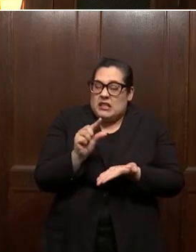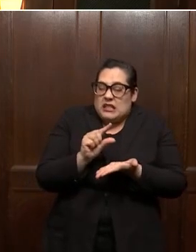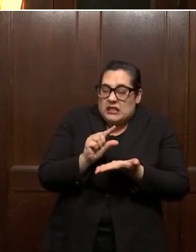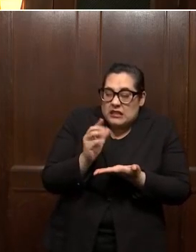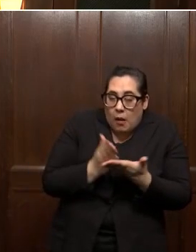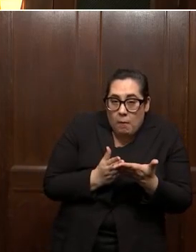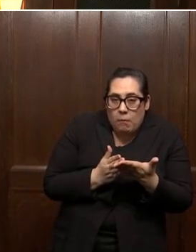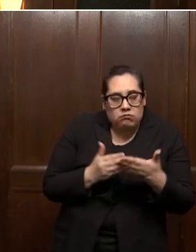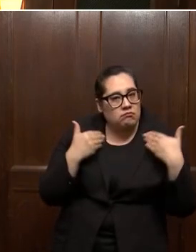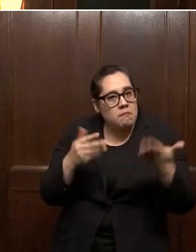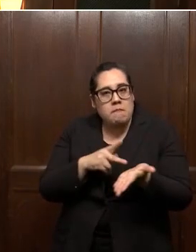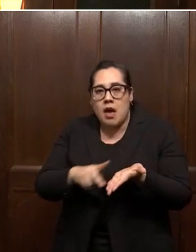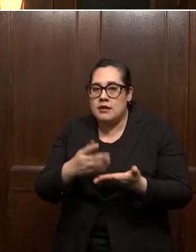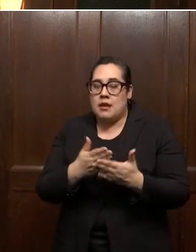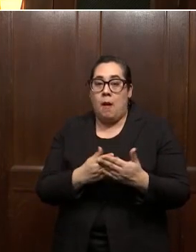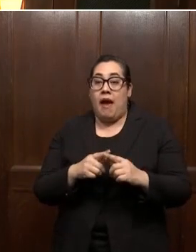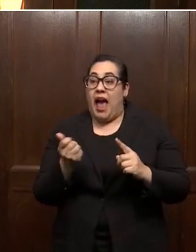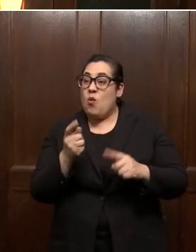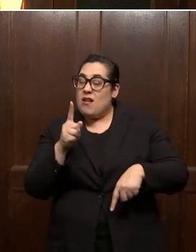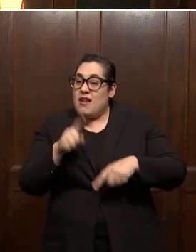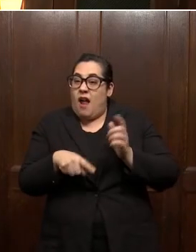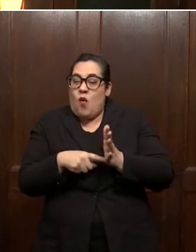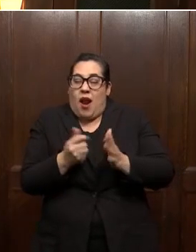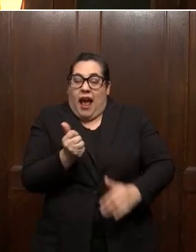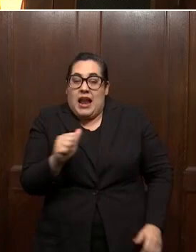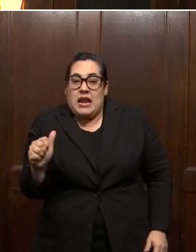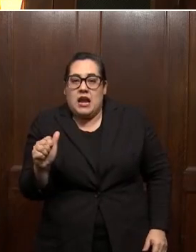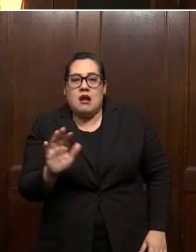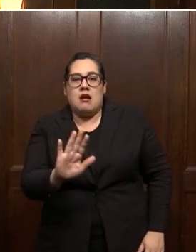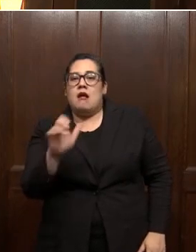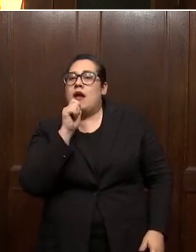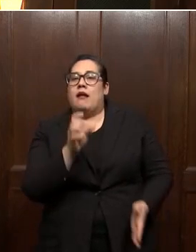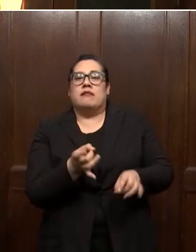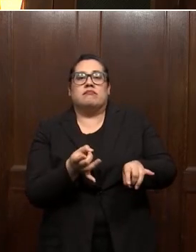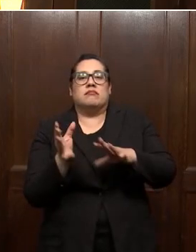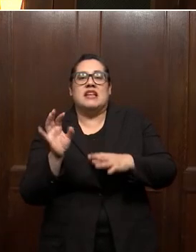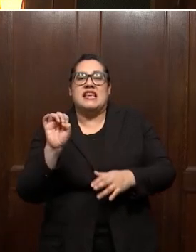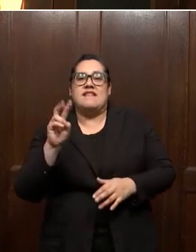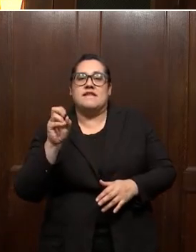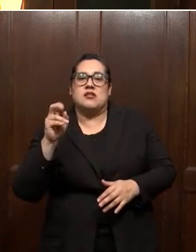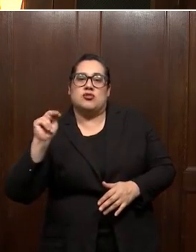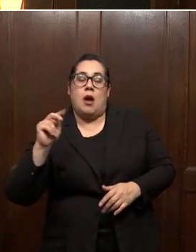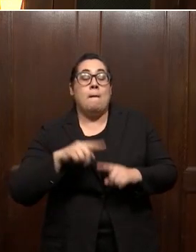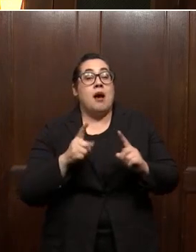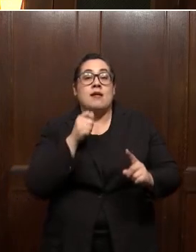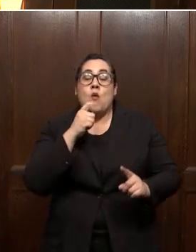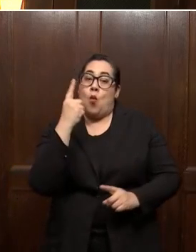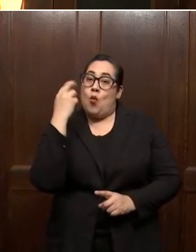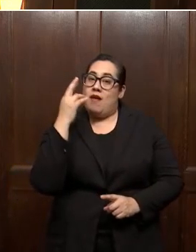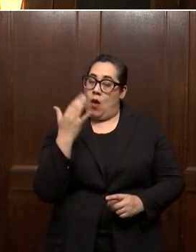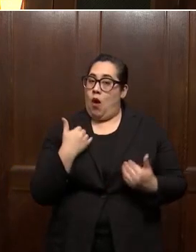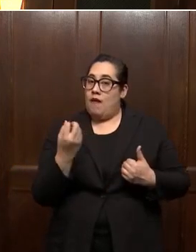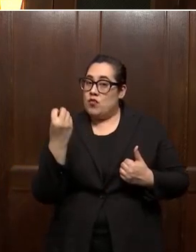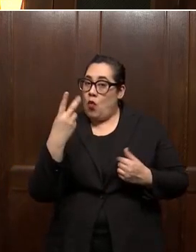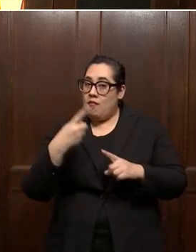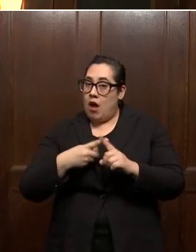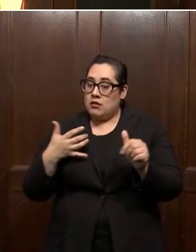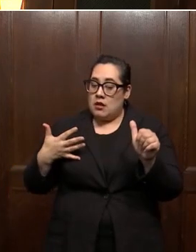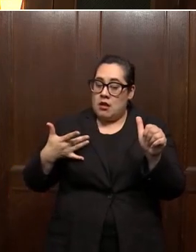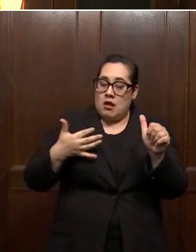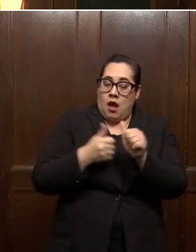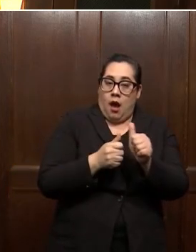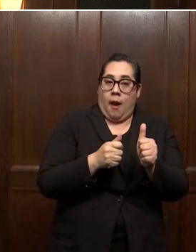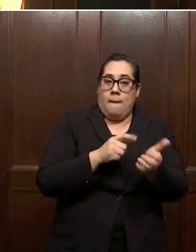pay some of your rent. But anybody who can't pay any of their rent, they will not be evicted. But it's one of the reasons that and they will have 12 months to pay that